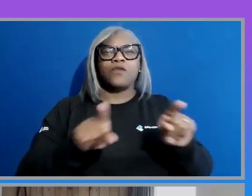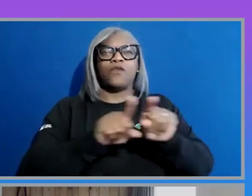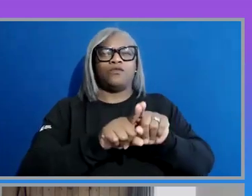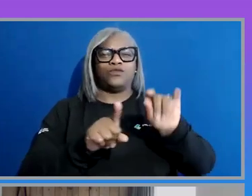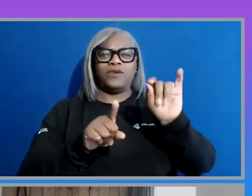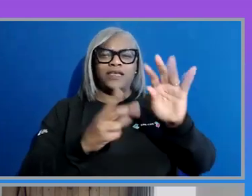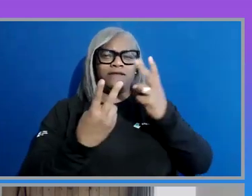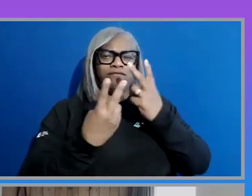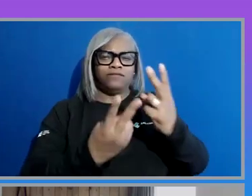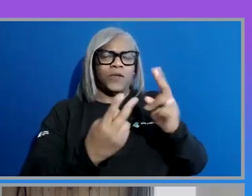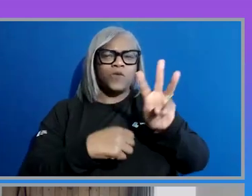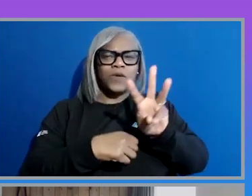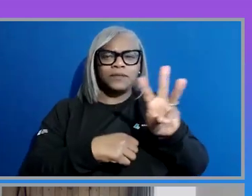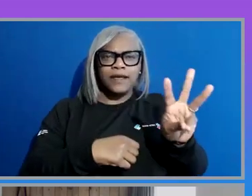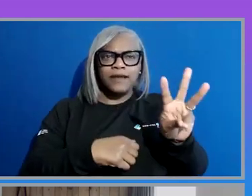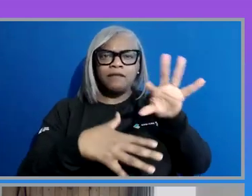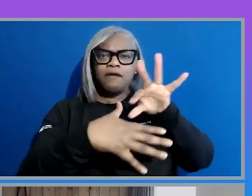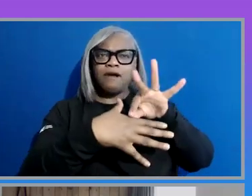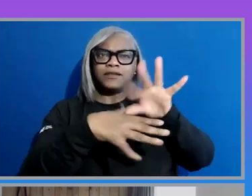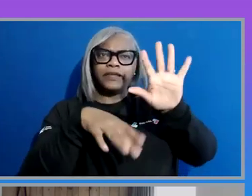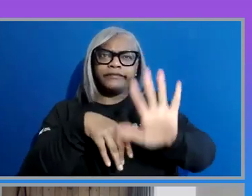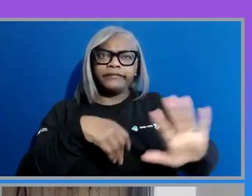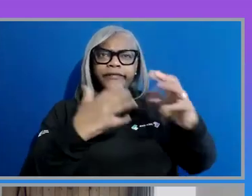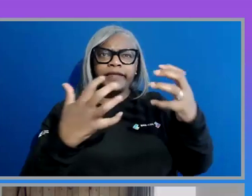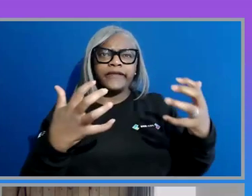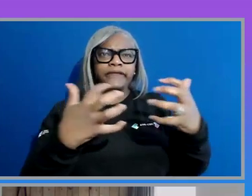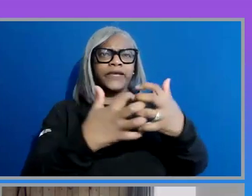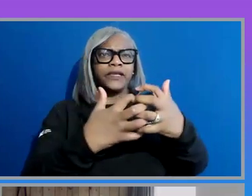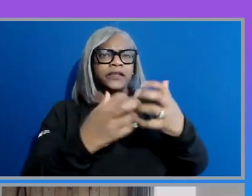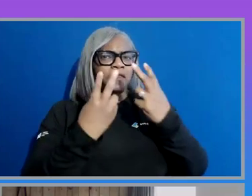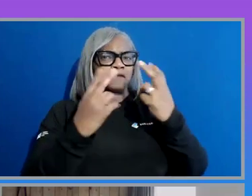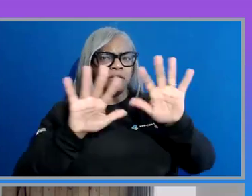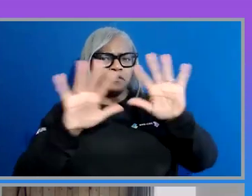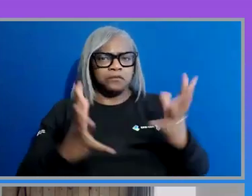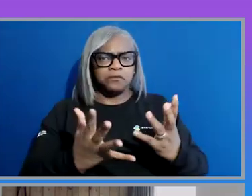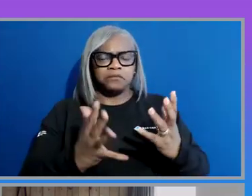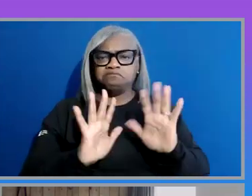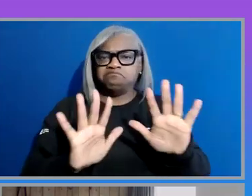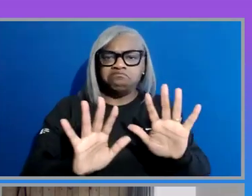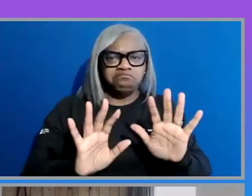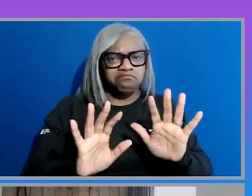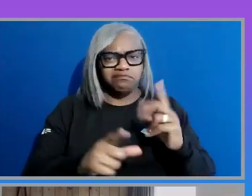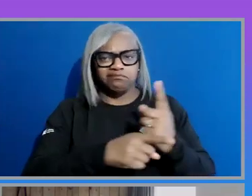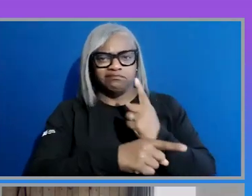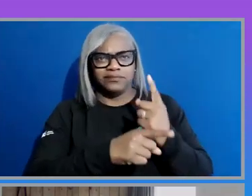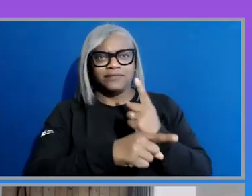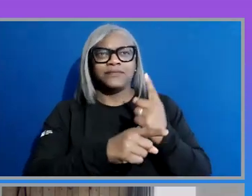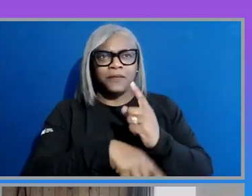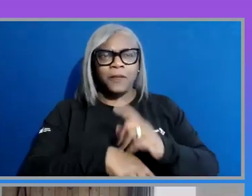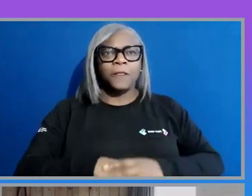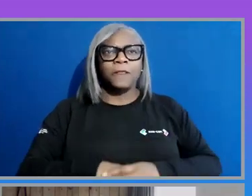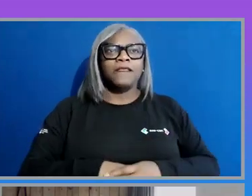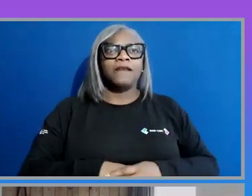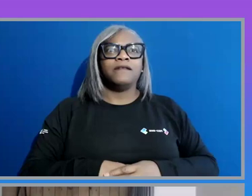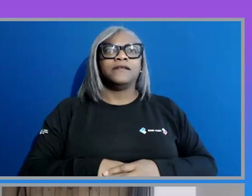fits in the viewport, nothing special there. But it needs to fit in